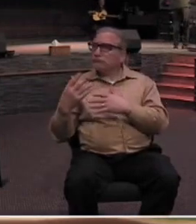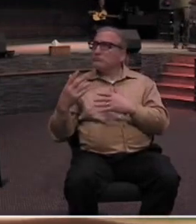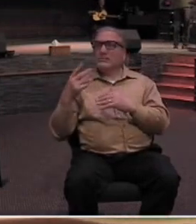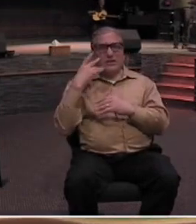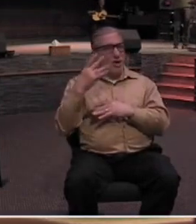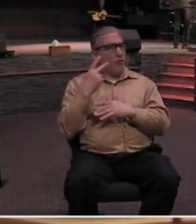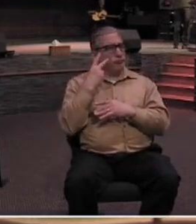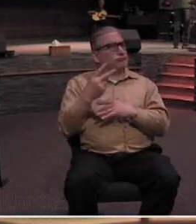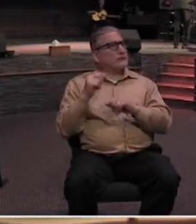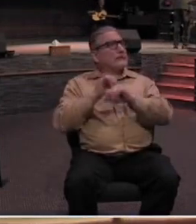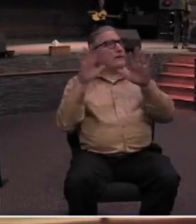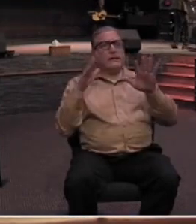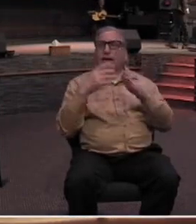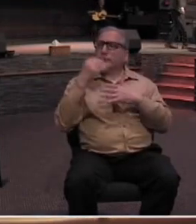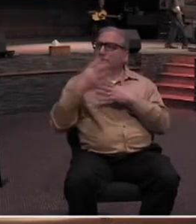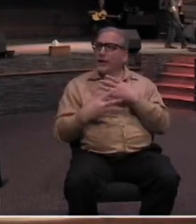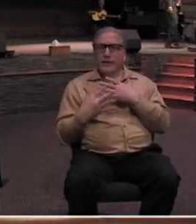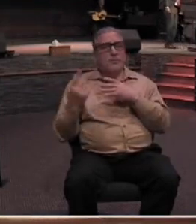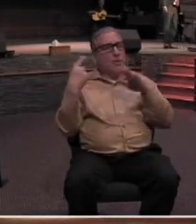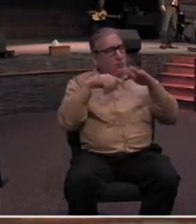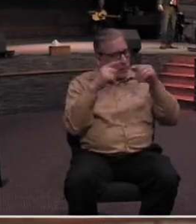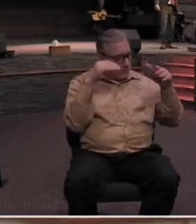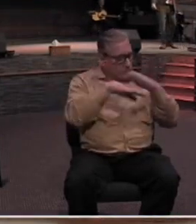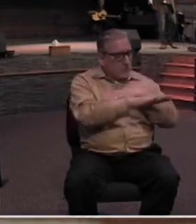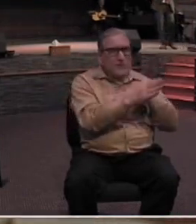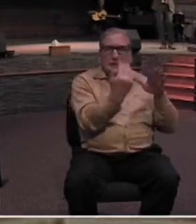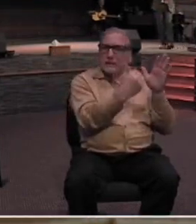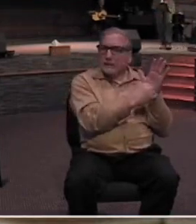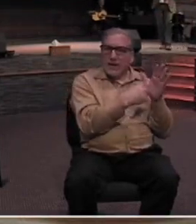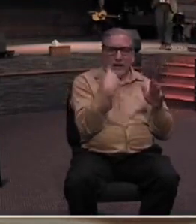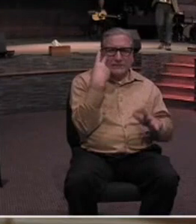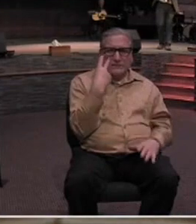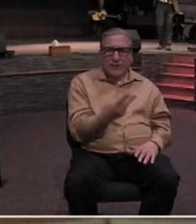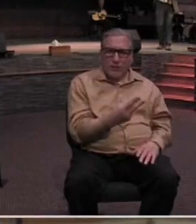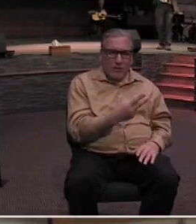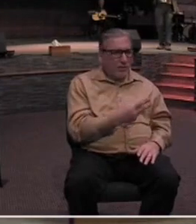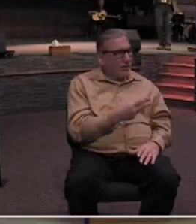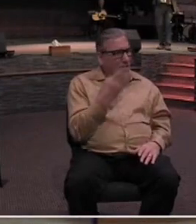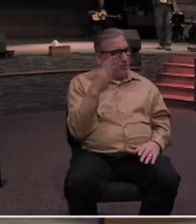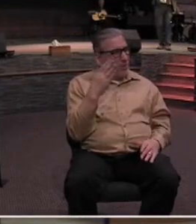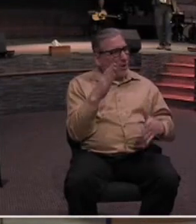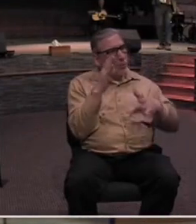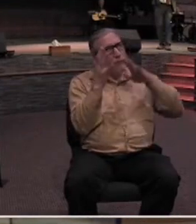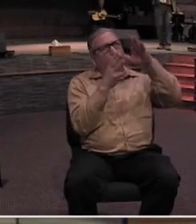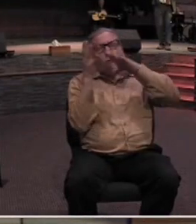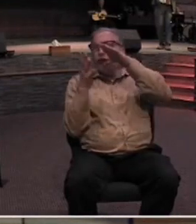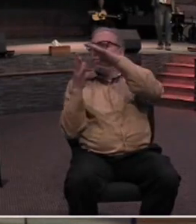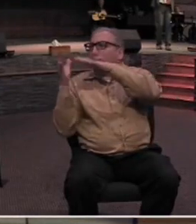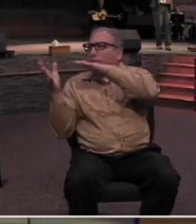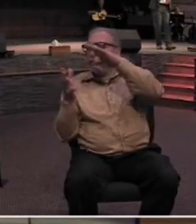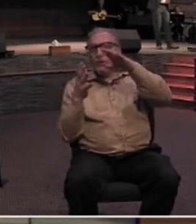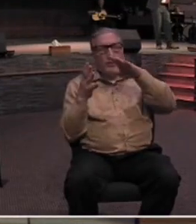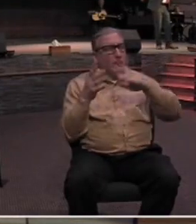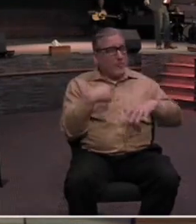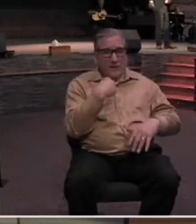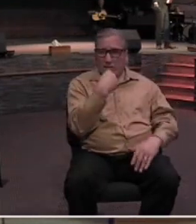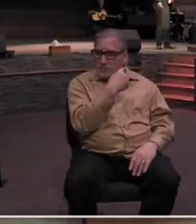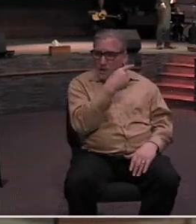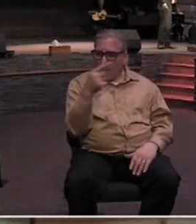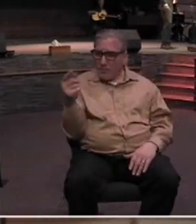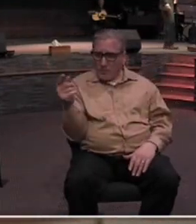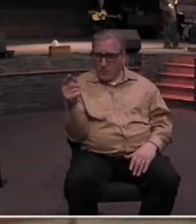as crystal. And when I came back in, I saw that blue haze. Can I tell somebody